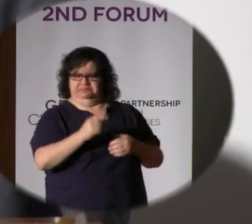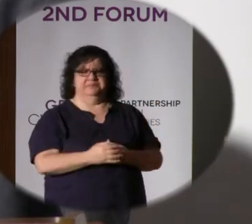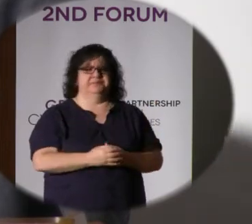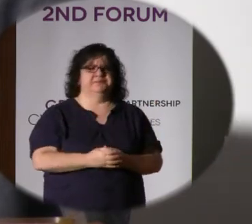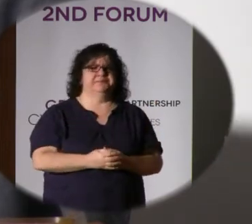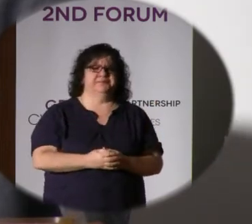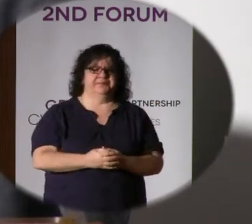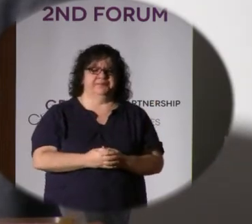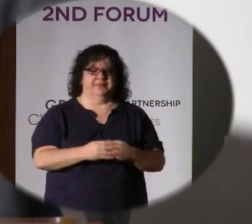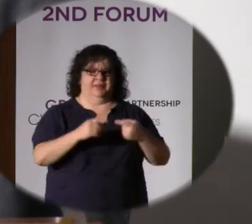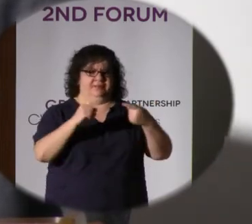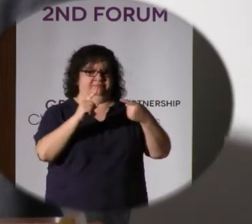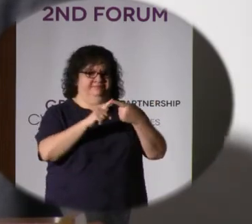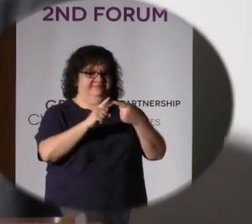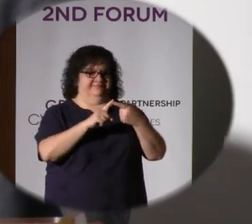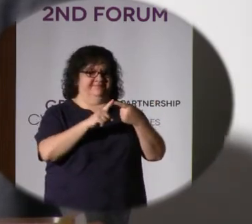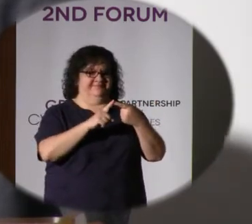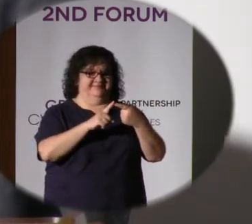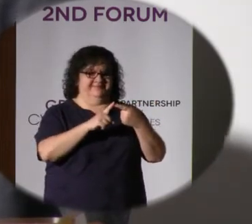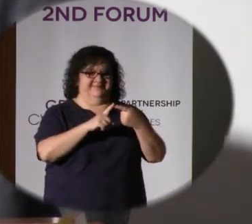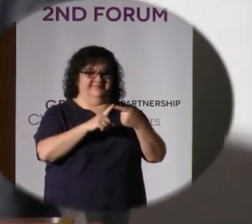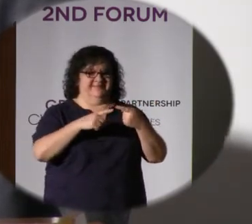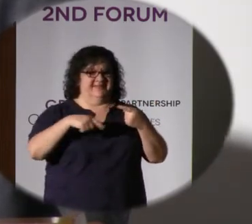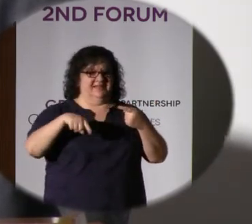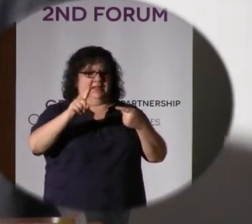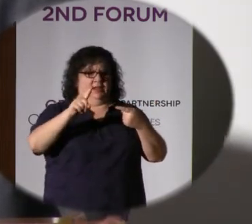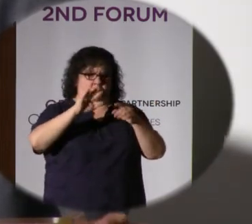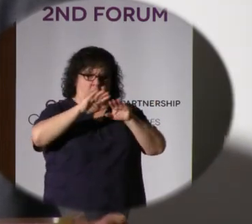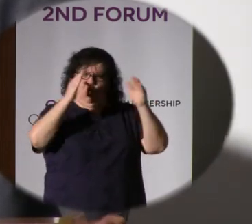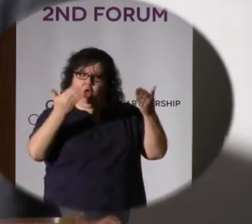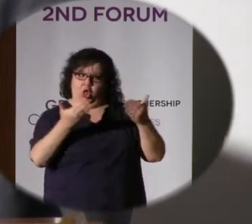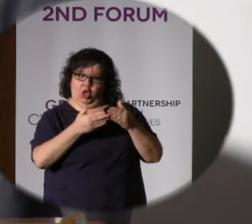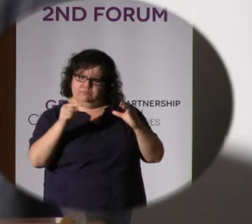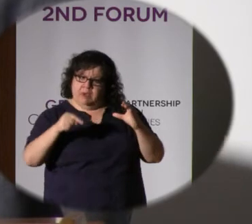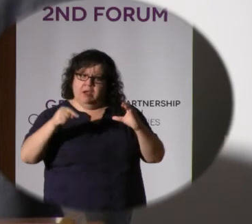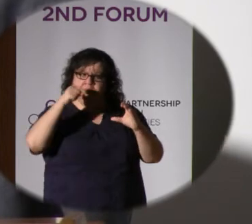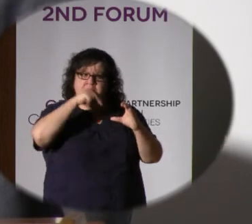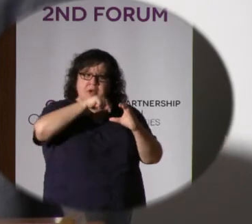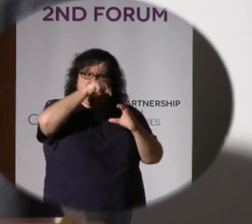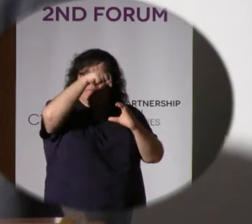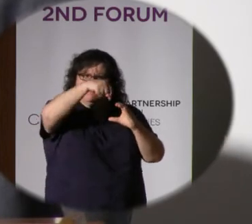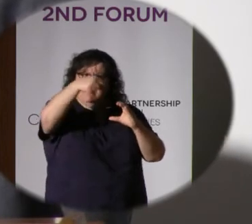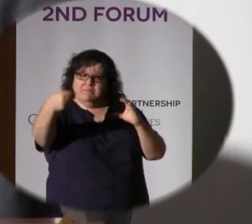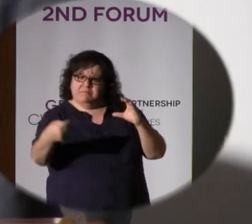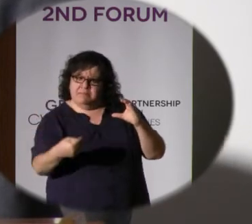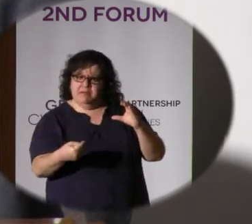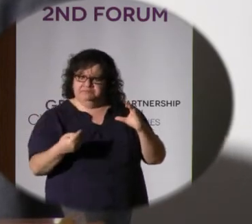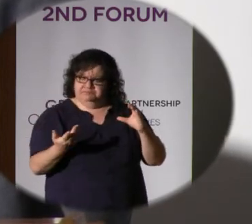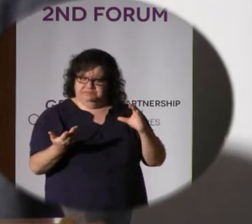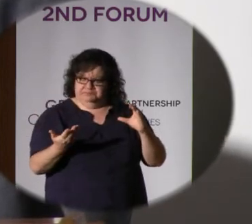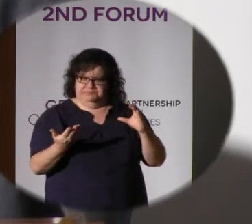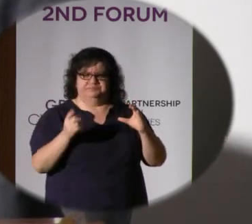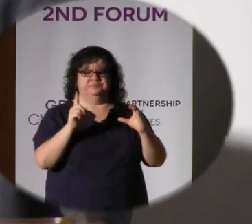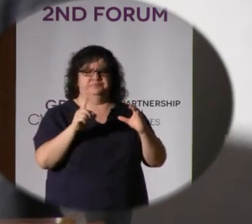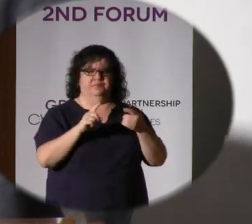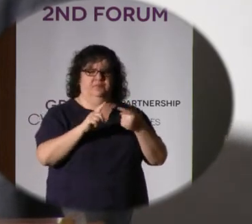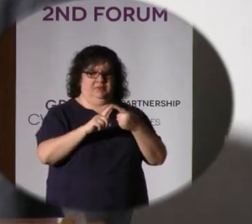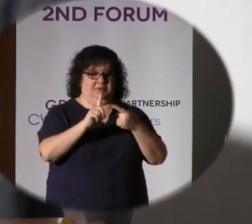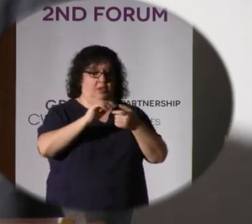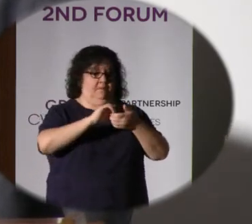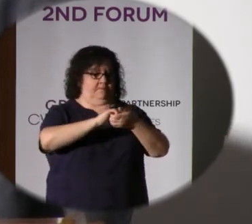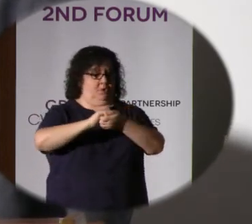made worldwide. First, efforts of the partnership and its task forces have